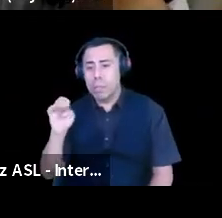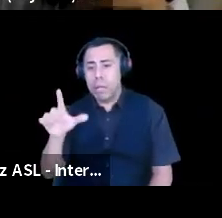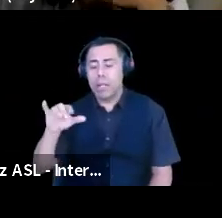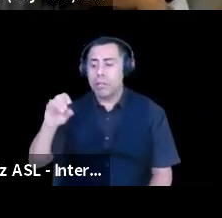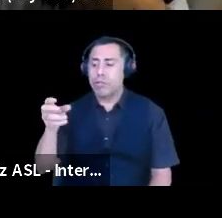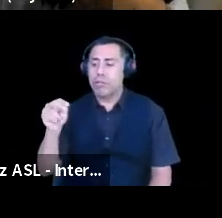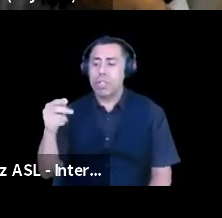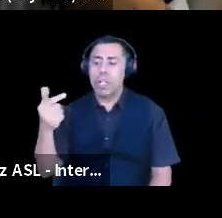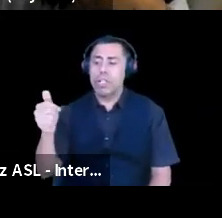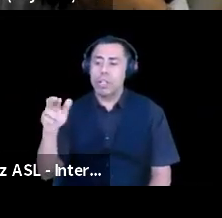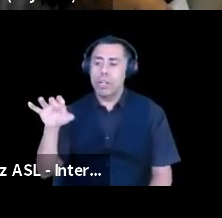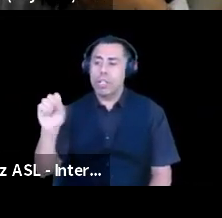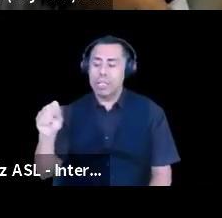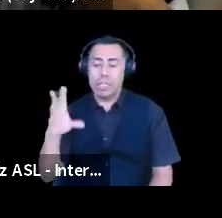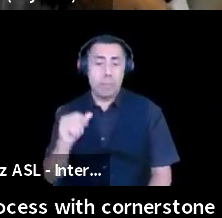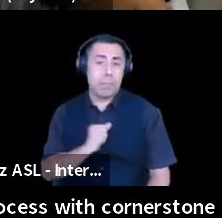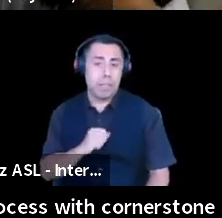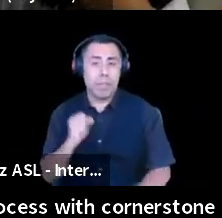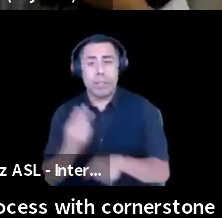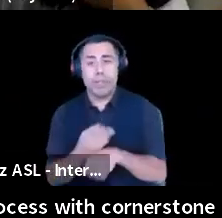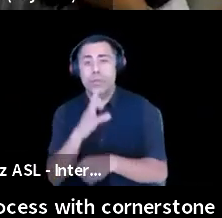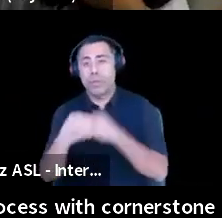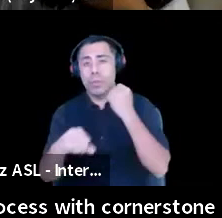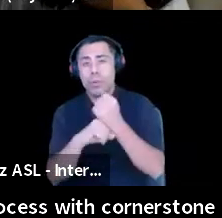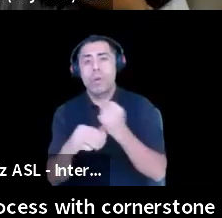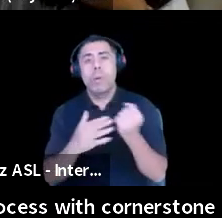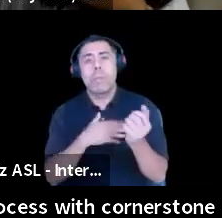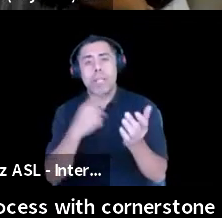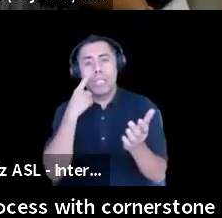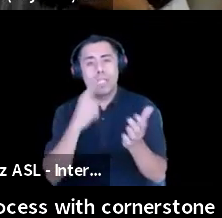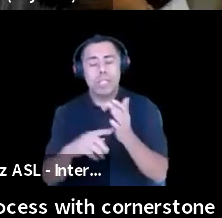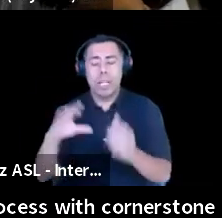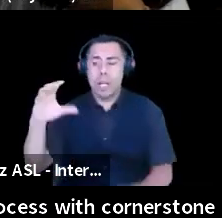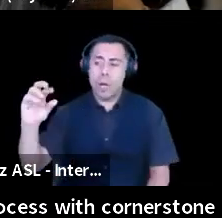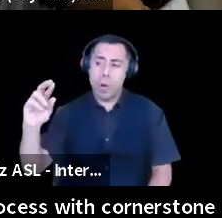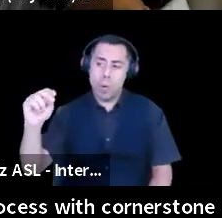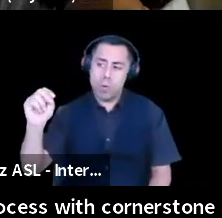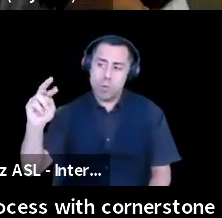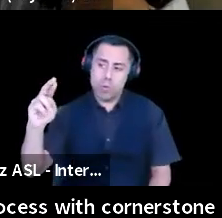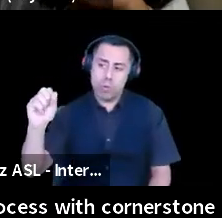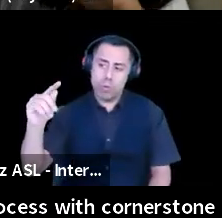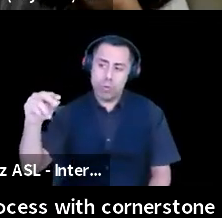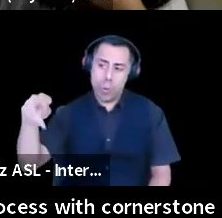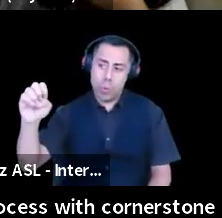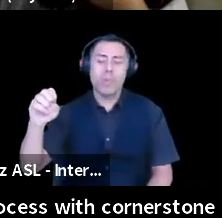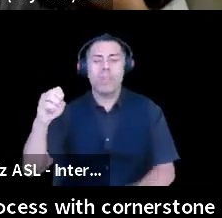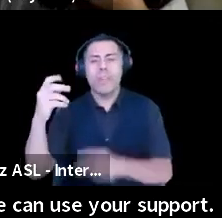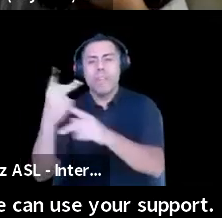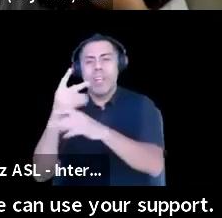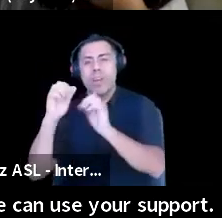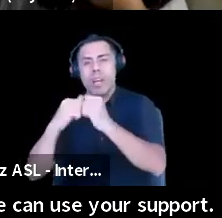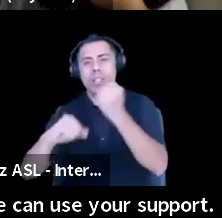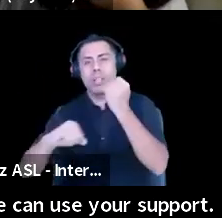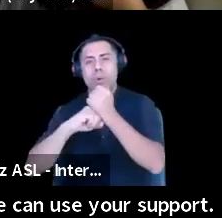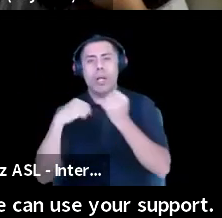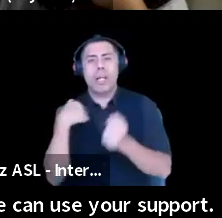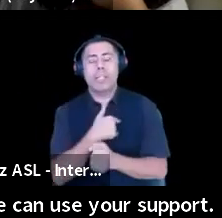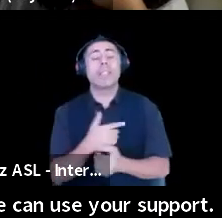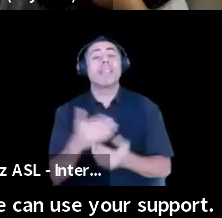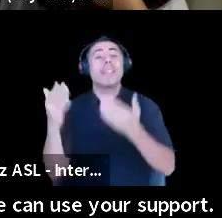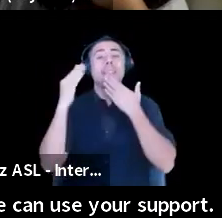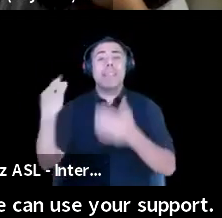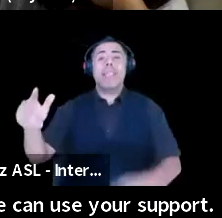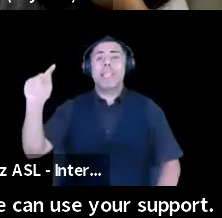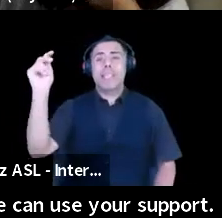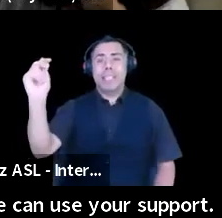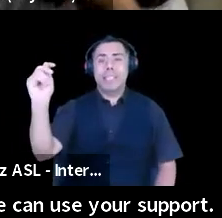use your support. Please go to Cornerstone, find out how to support us. And thank you to TCG. I'm leaving, I'm at the end of my term